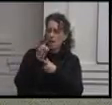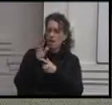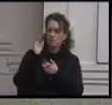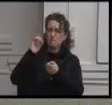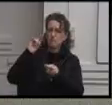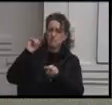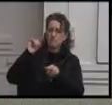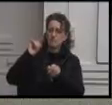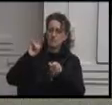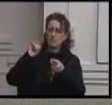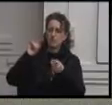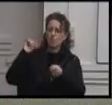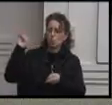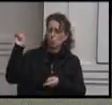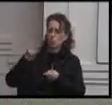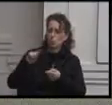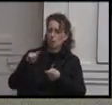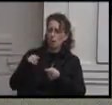what's an example? Okay.